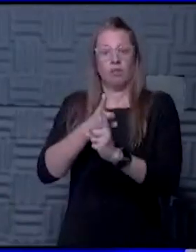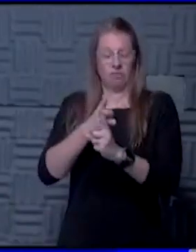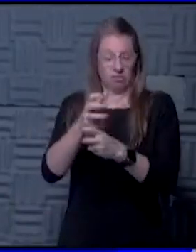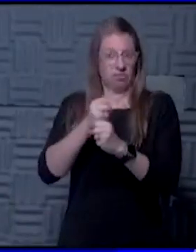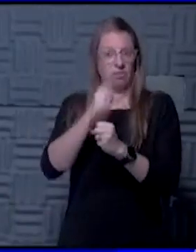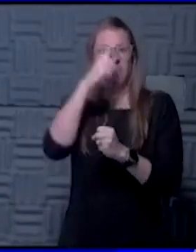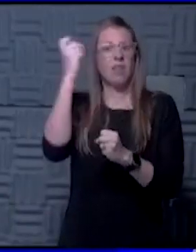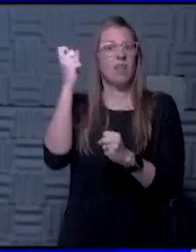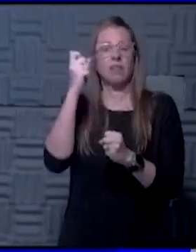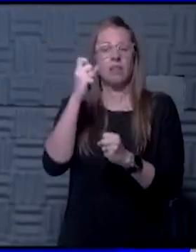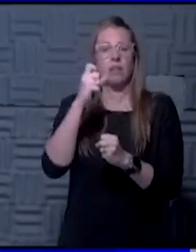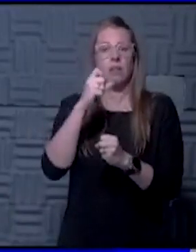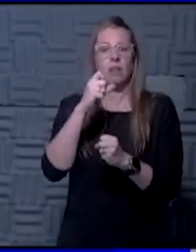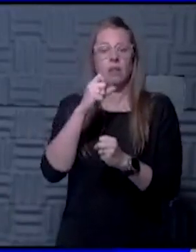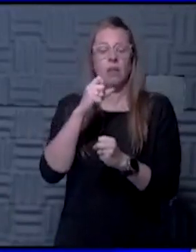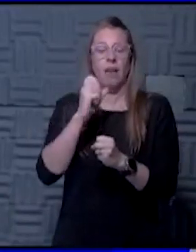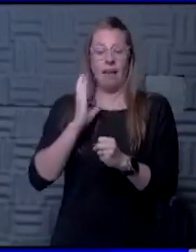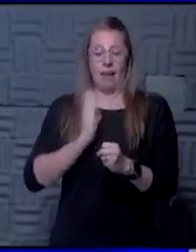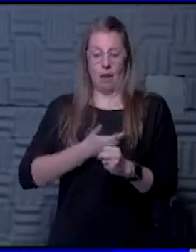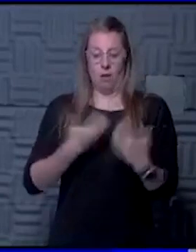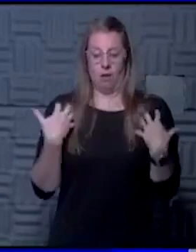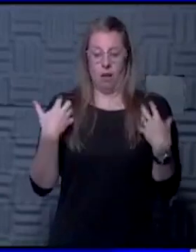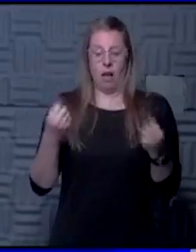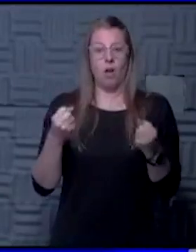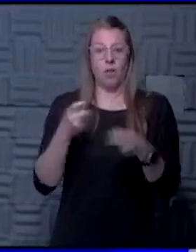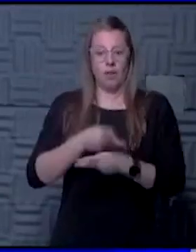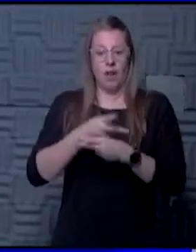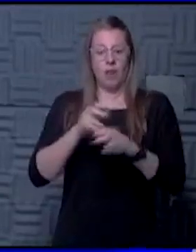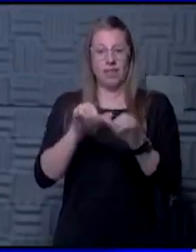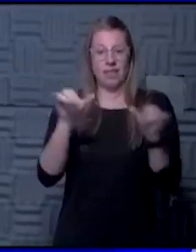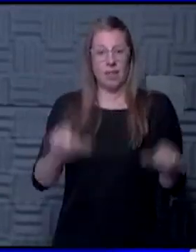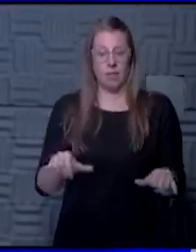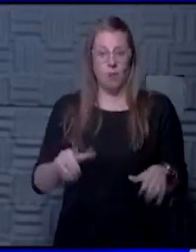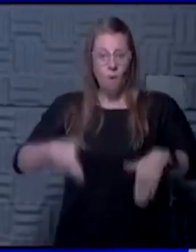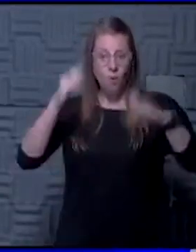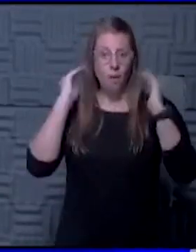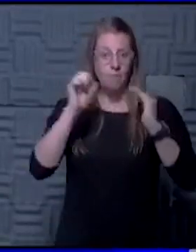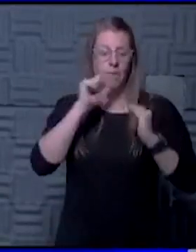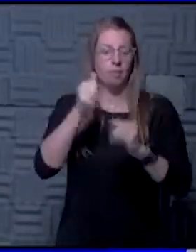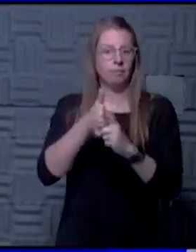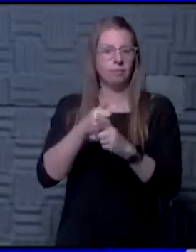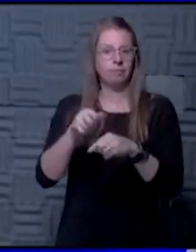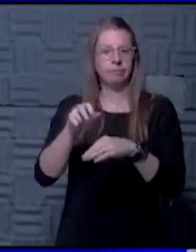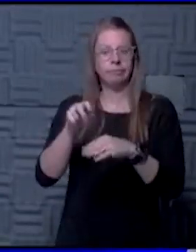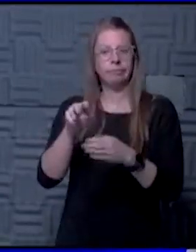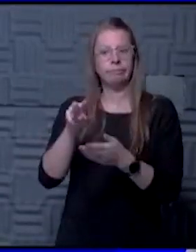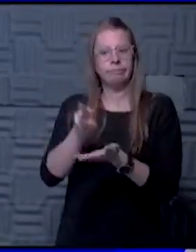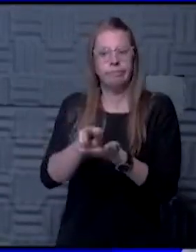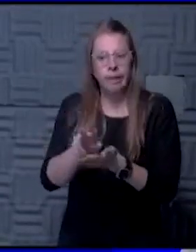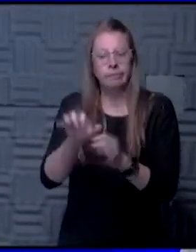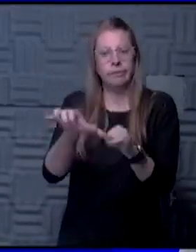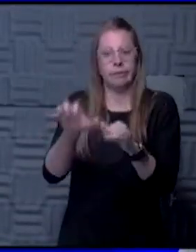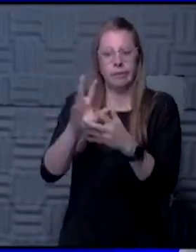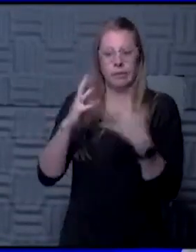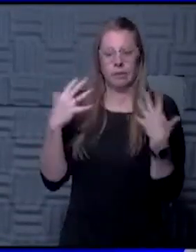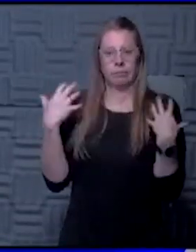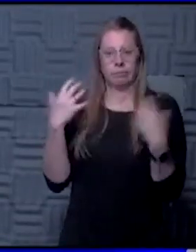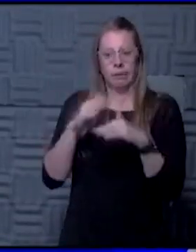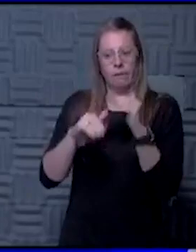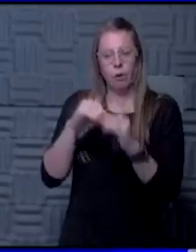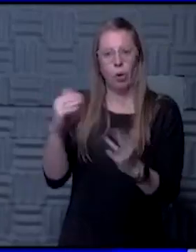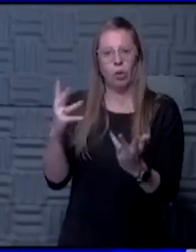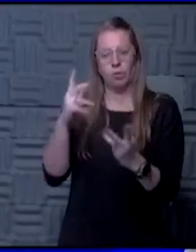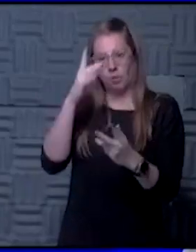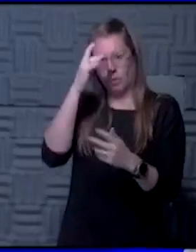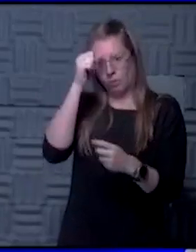an overwhelming of our healthcare system and our supply chain, that she was able to stay comfortable on the vet and stay in that state where she doesn't have to